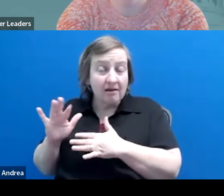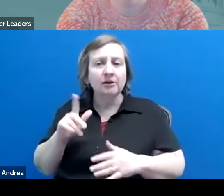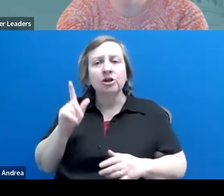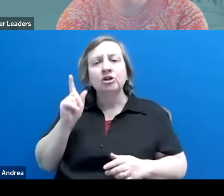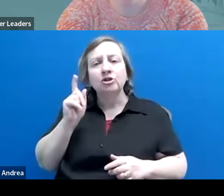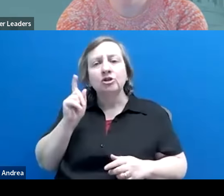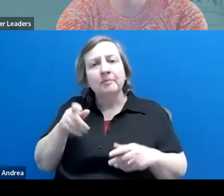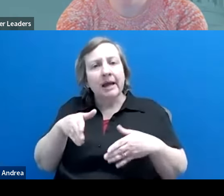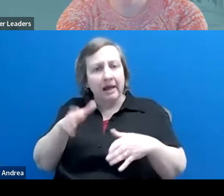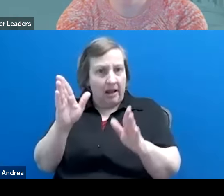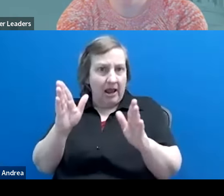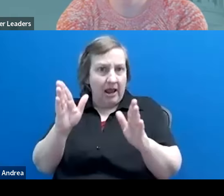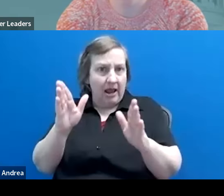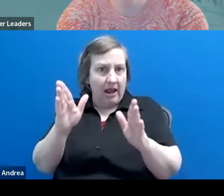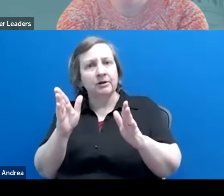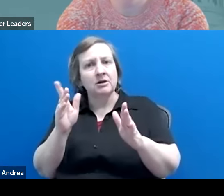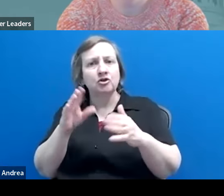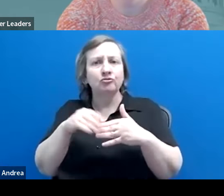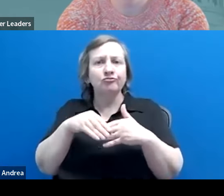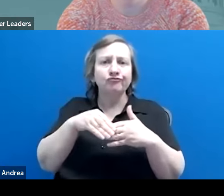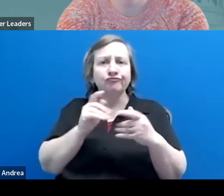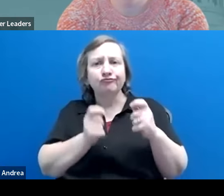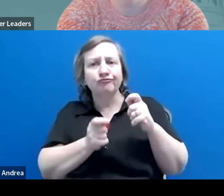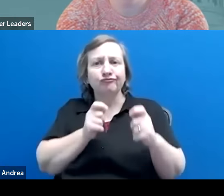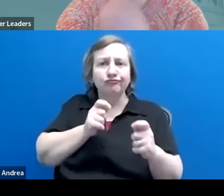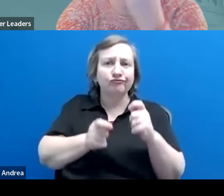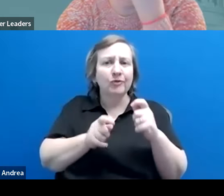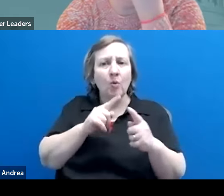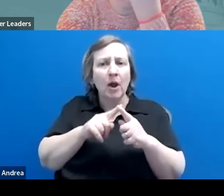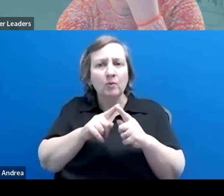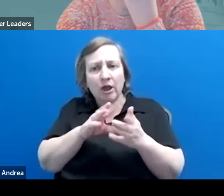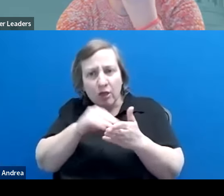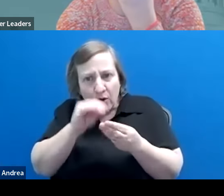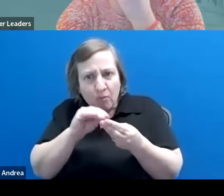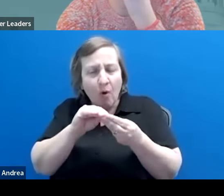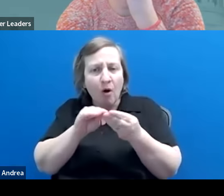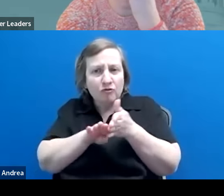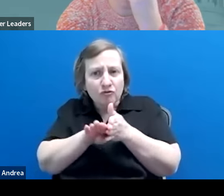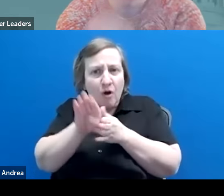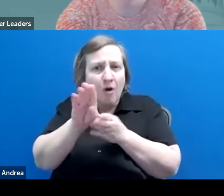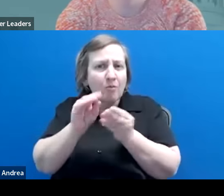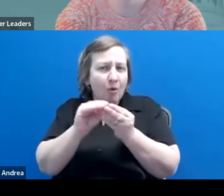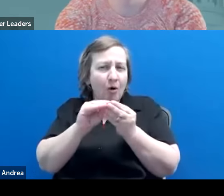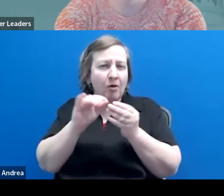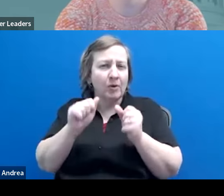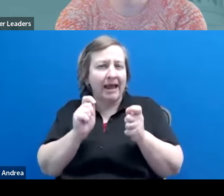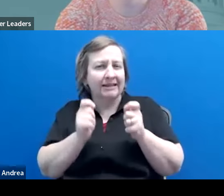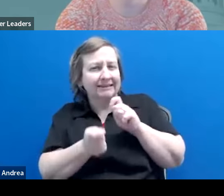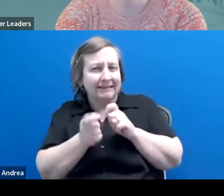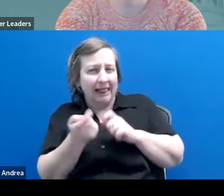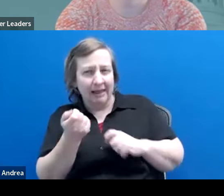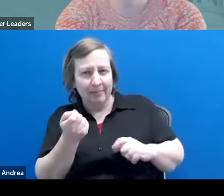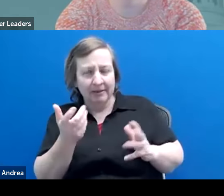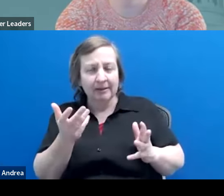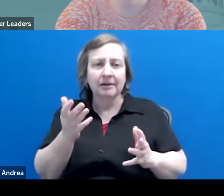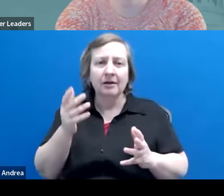to be a little bit changeable as we learn more and grow more about the system. And so I think we can keep that kind